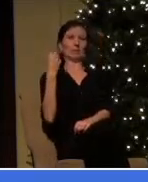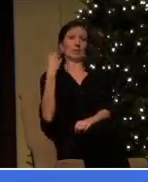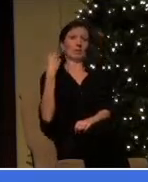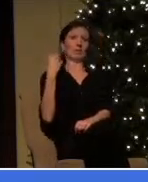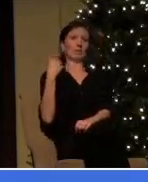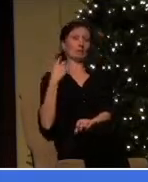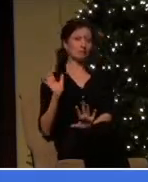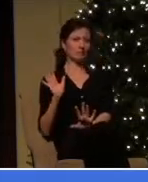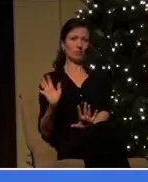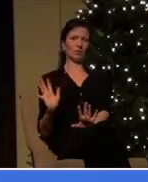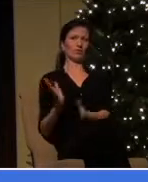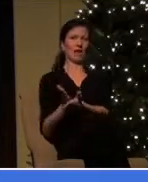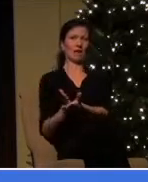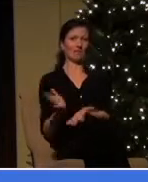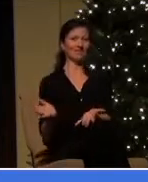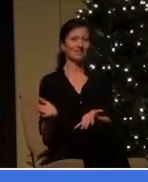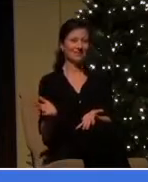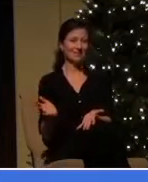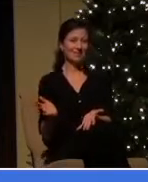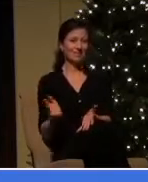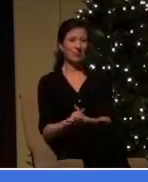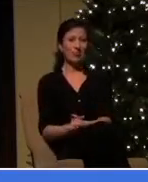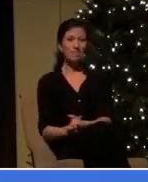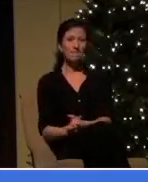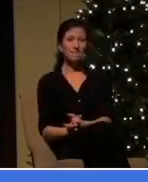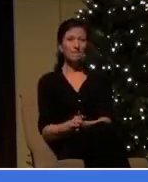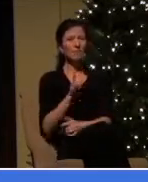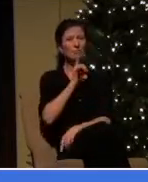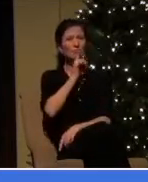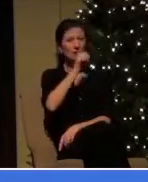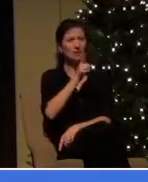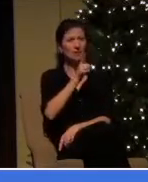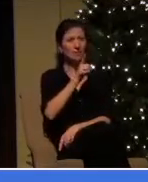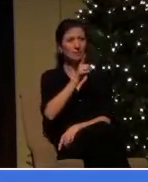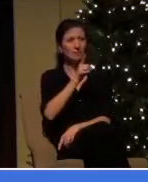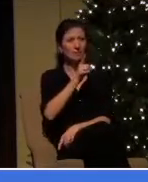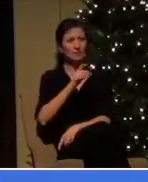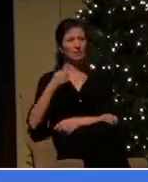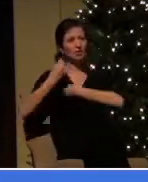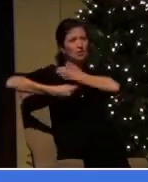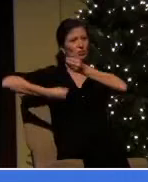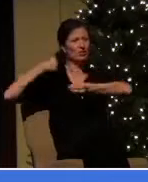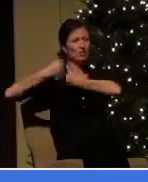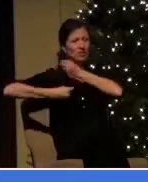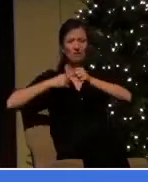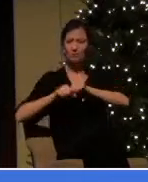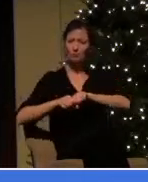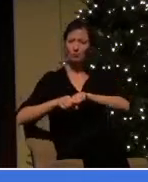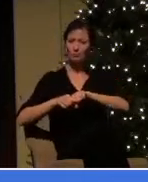broken, and the more one generation builds on another broken generation, the more we get people who just don't know how to do